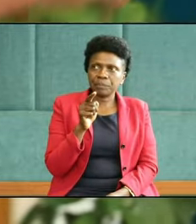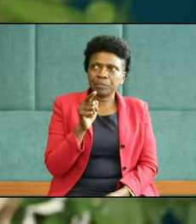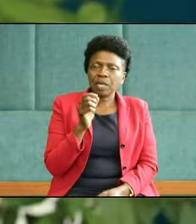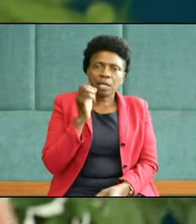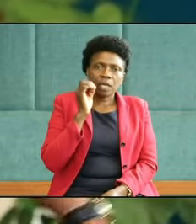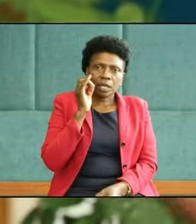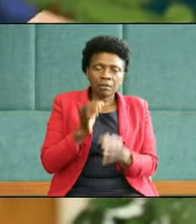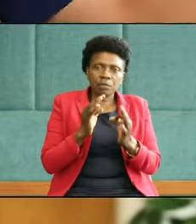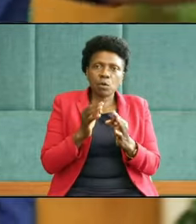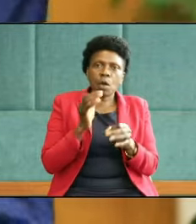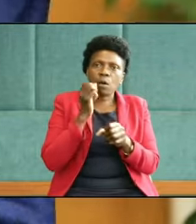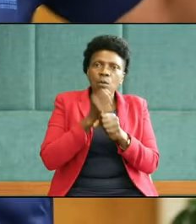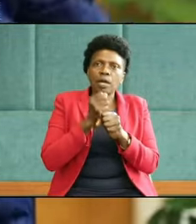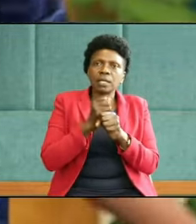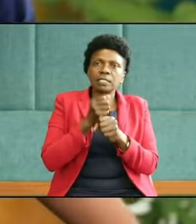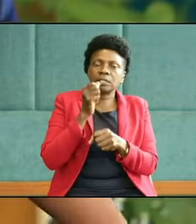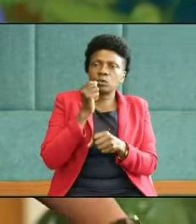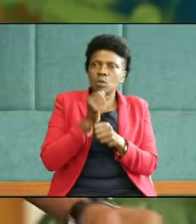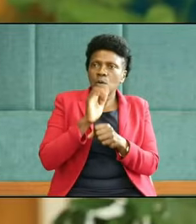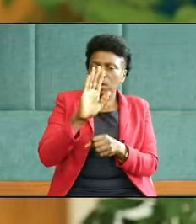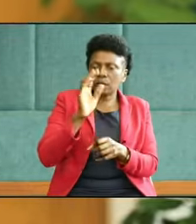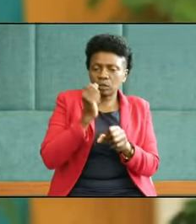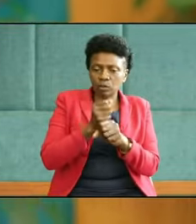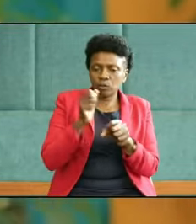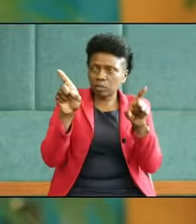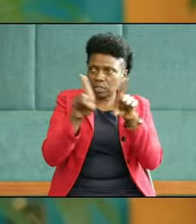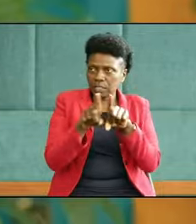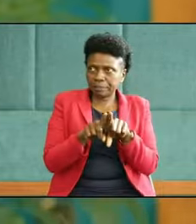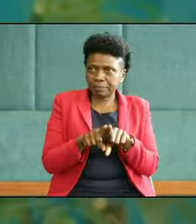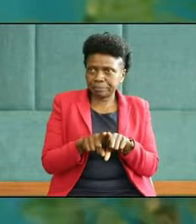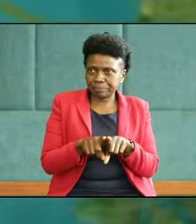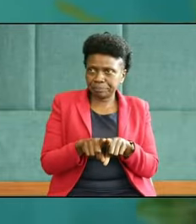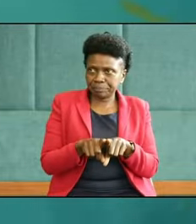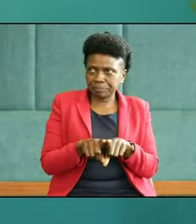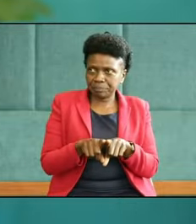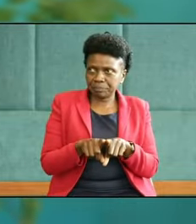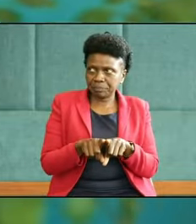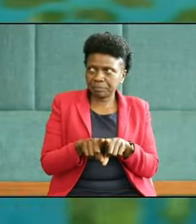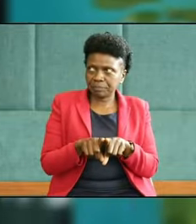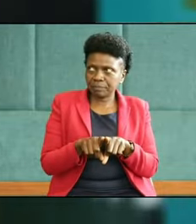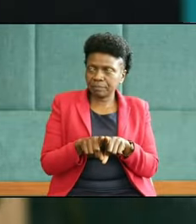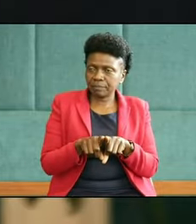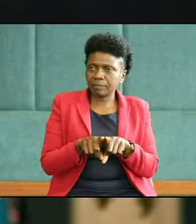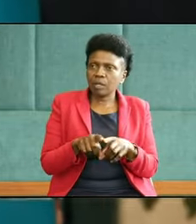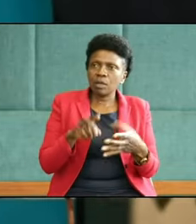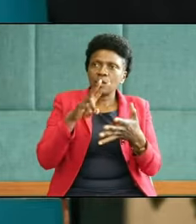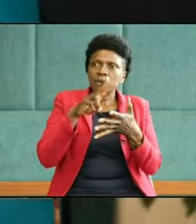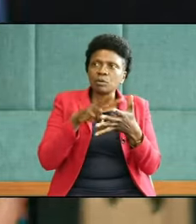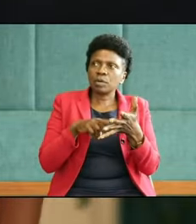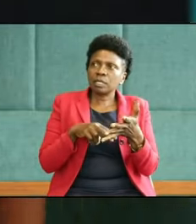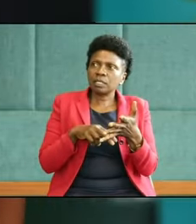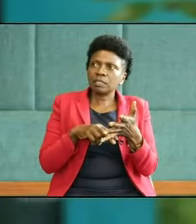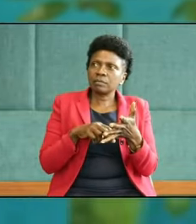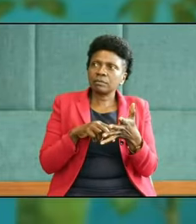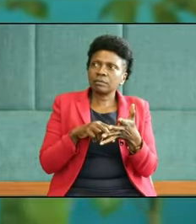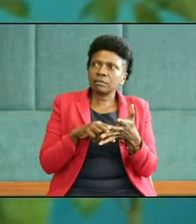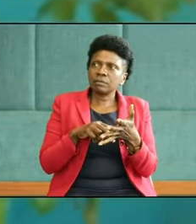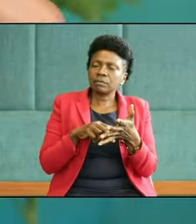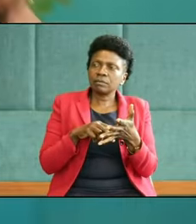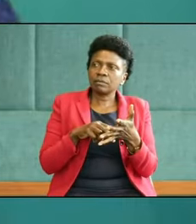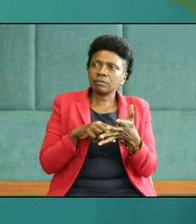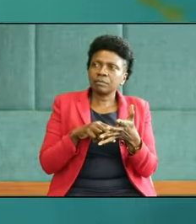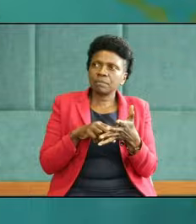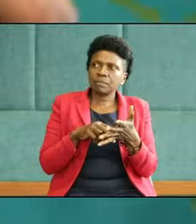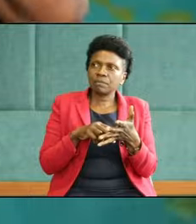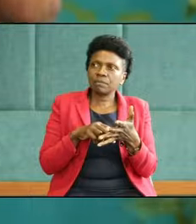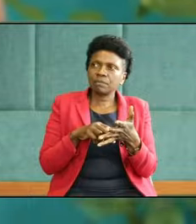is left undone, I am committed. I am dedicated. Listen, I just finished a program in Zambia. I am coming here. I